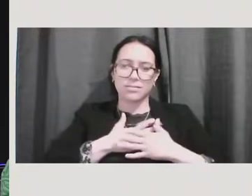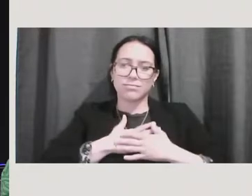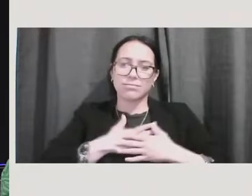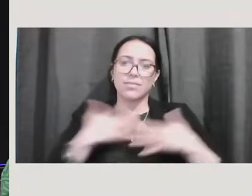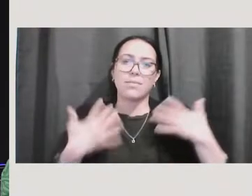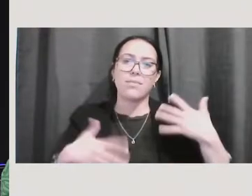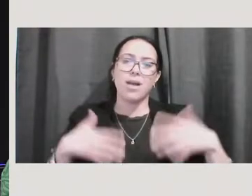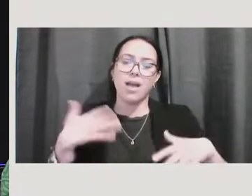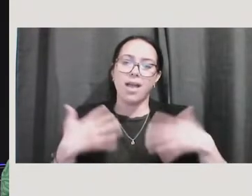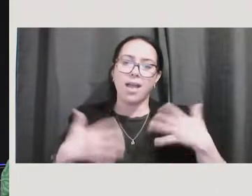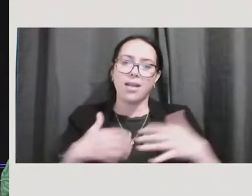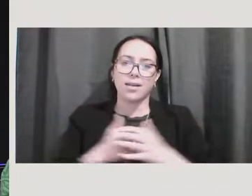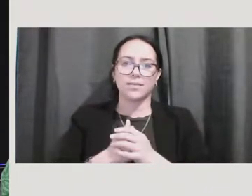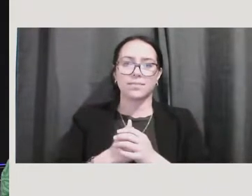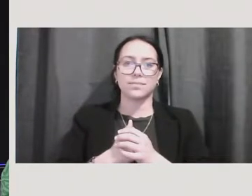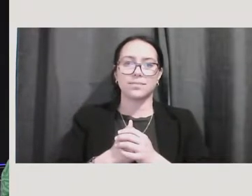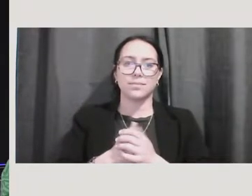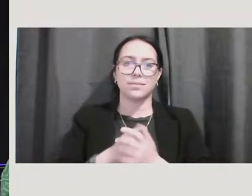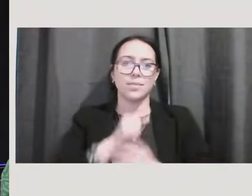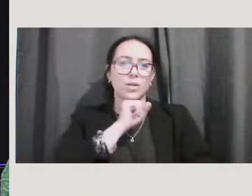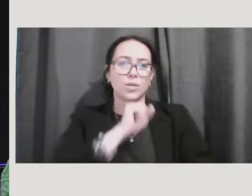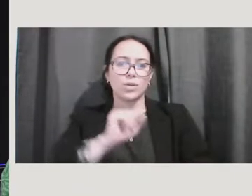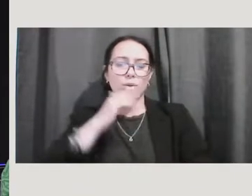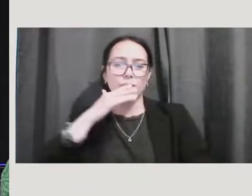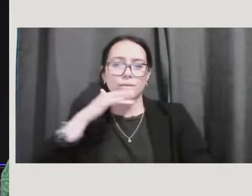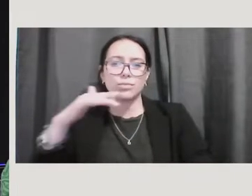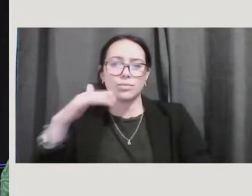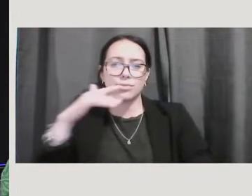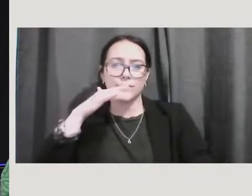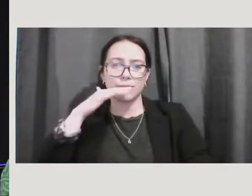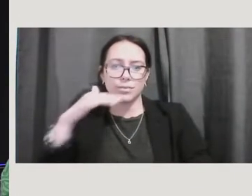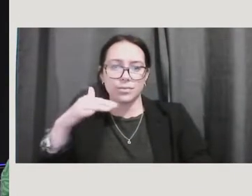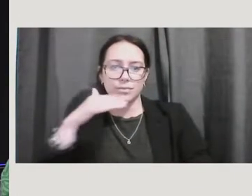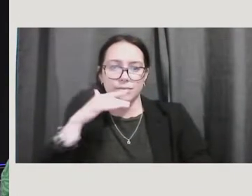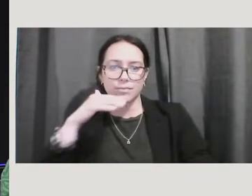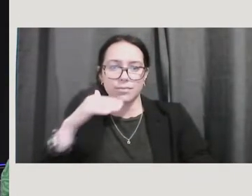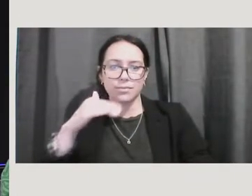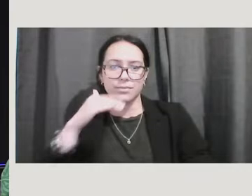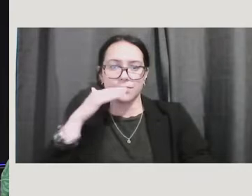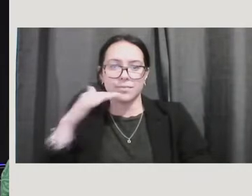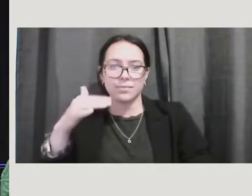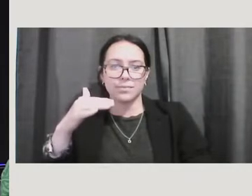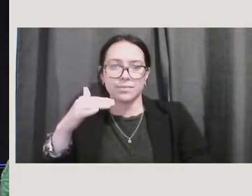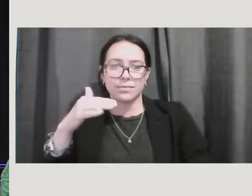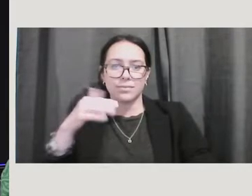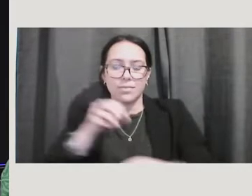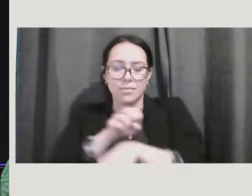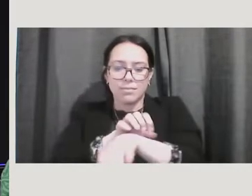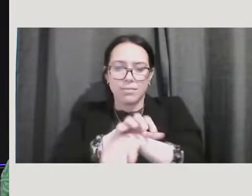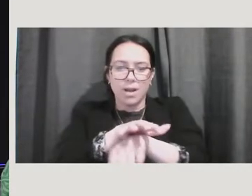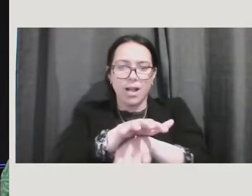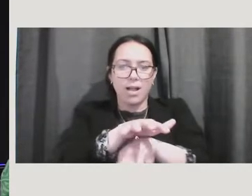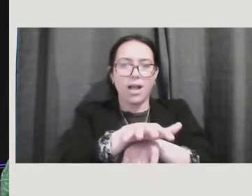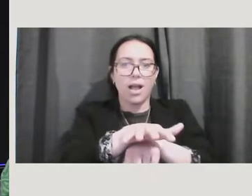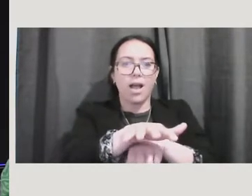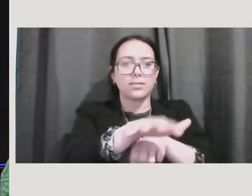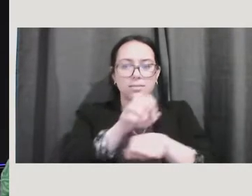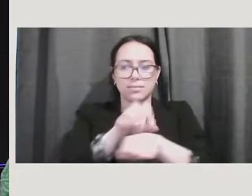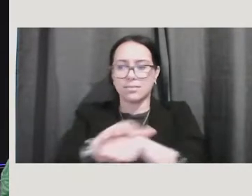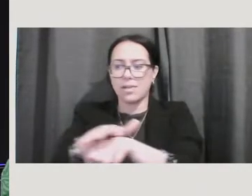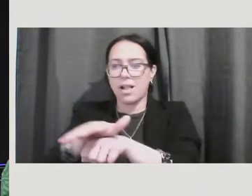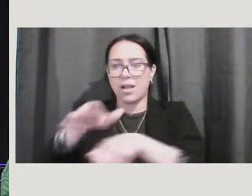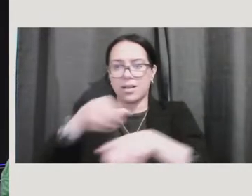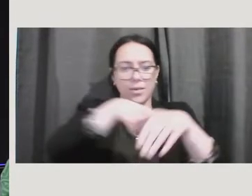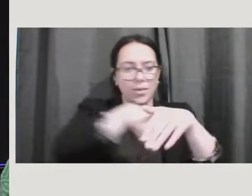with blood we alter the face of this nation with every birth